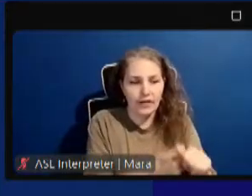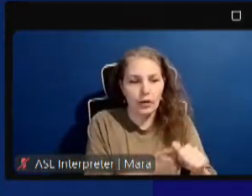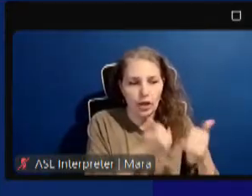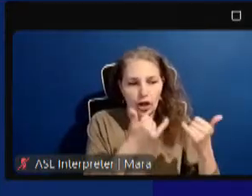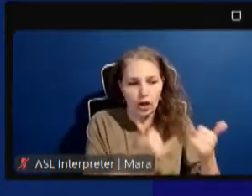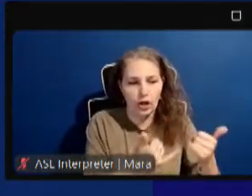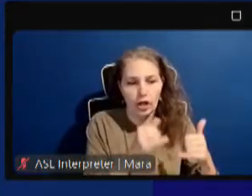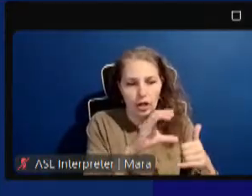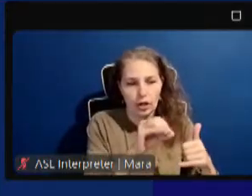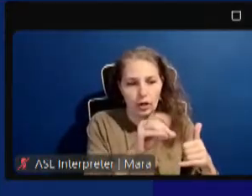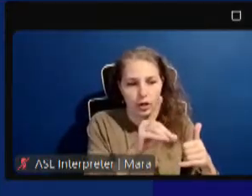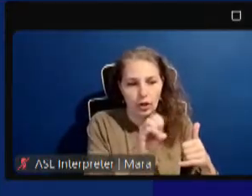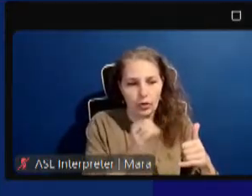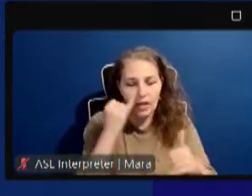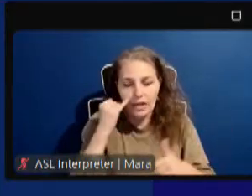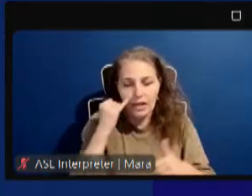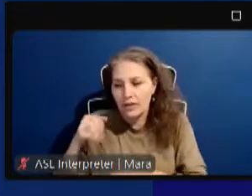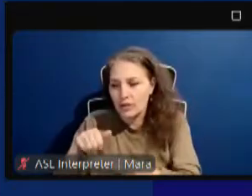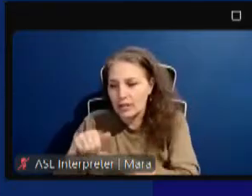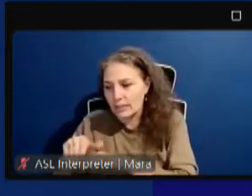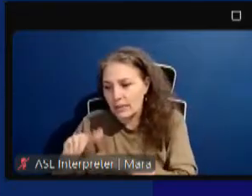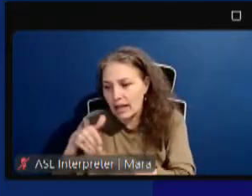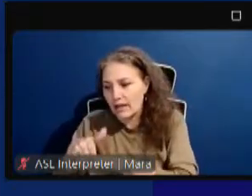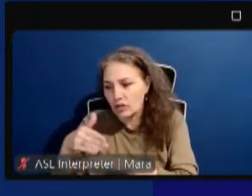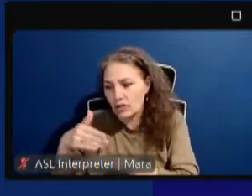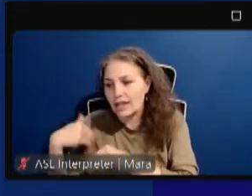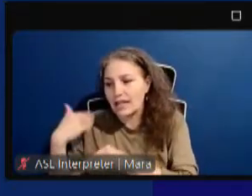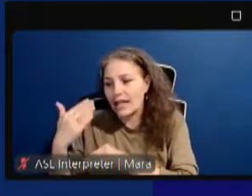you submit after the next code cycle, then you'll have to